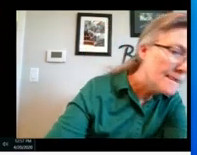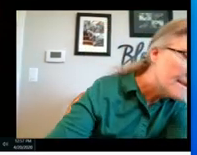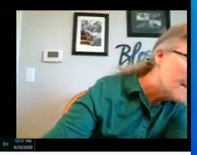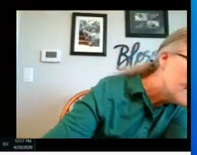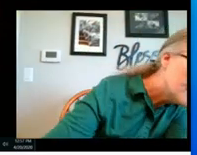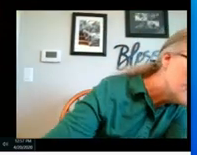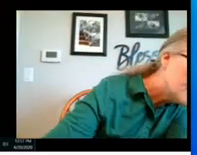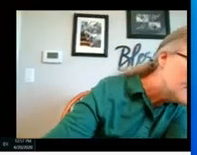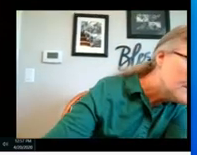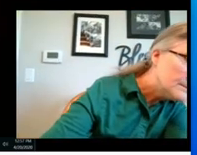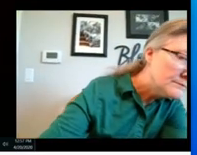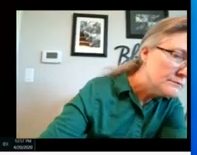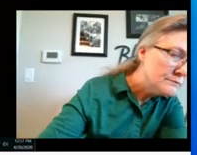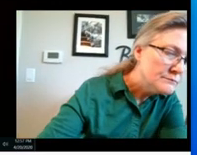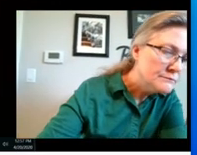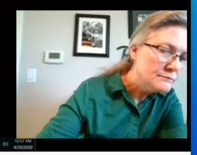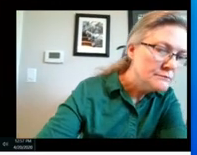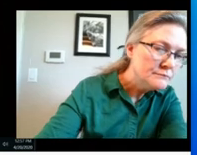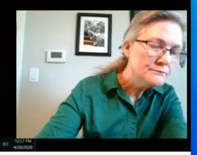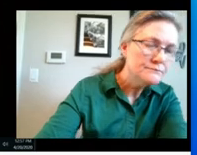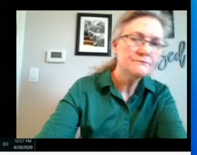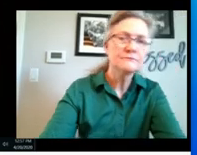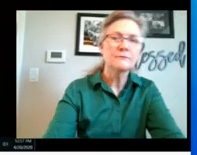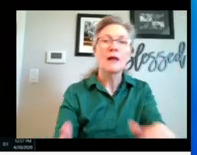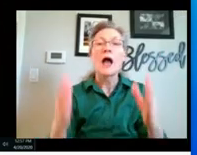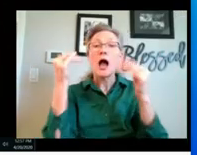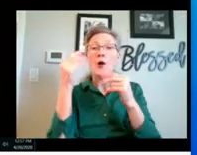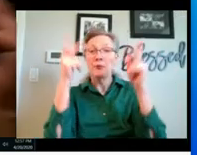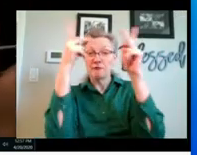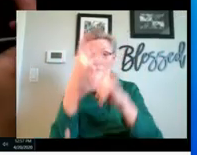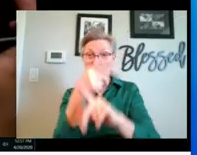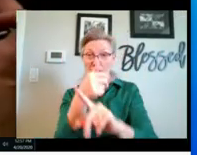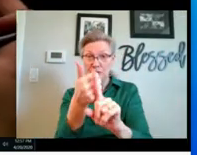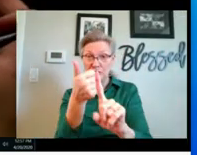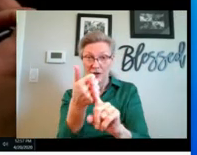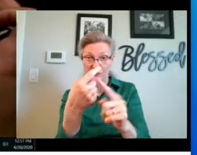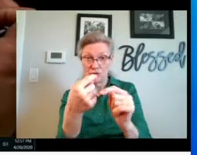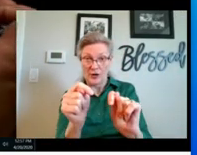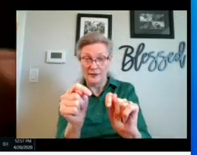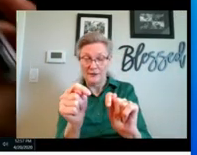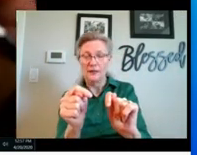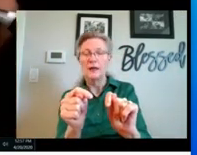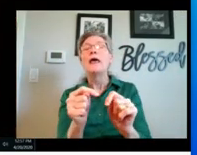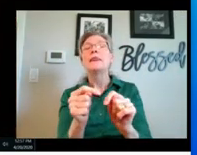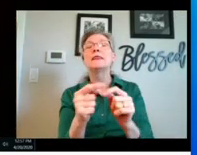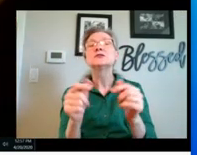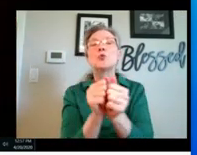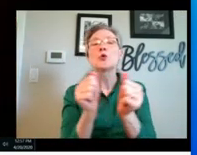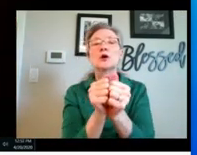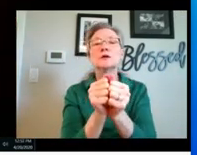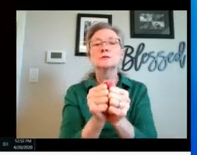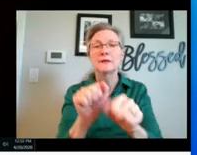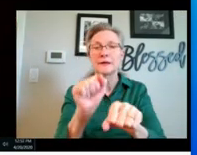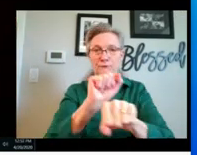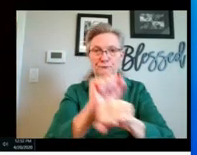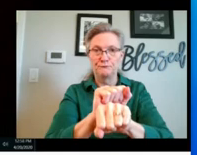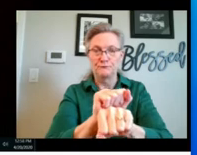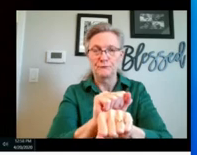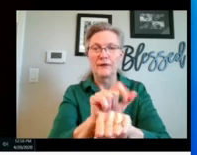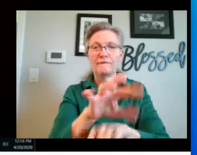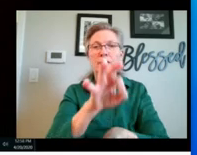second to pause me. So let's go ahead now and step through this problem, right? We know that we're going to find